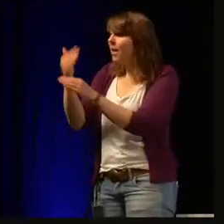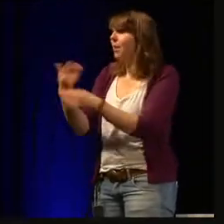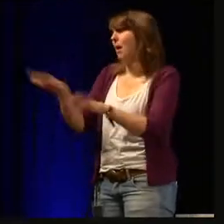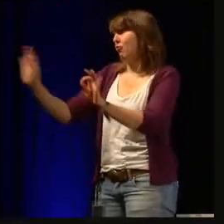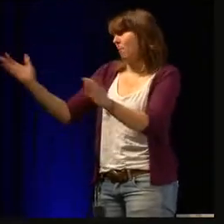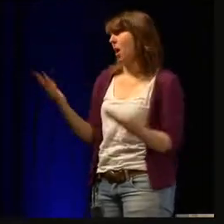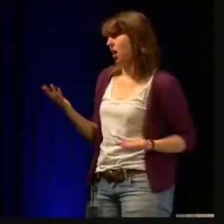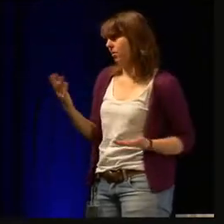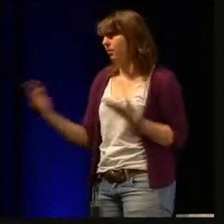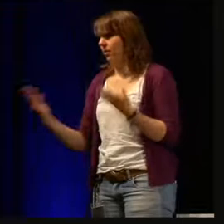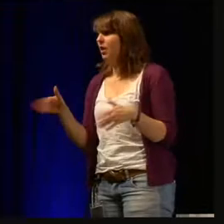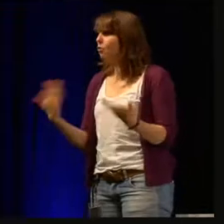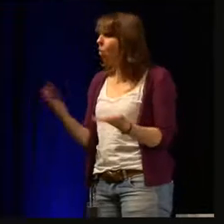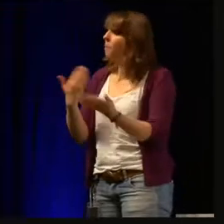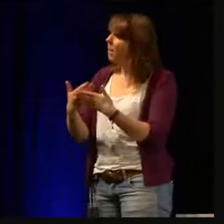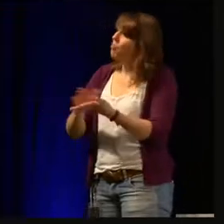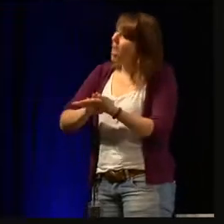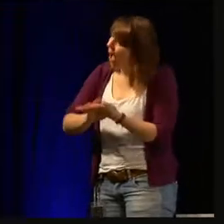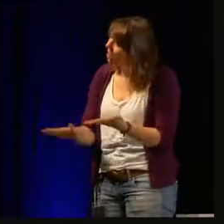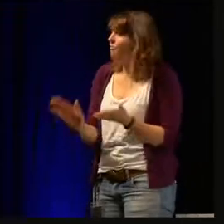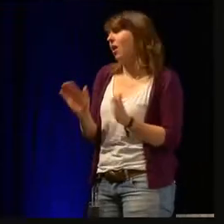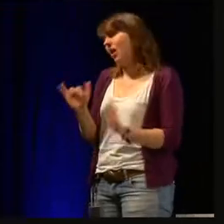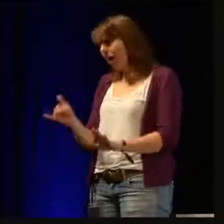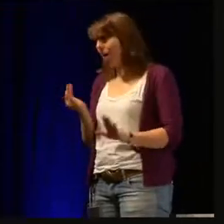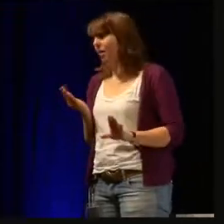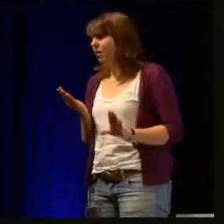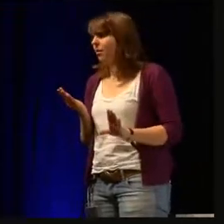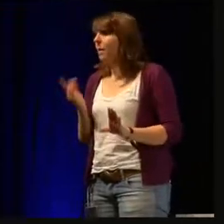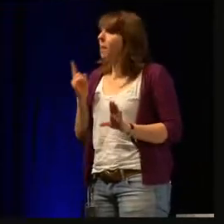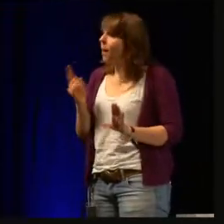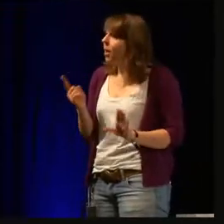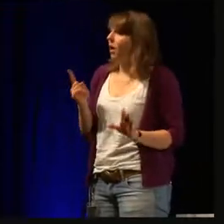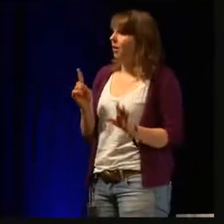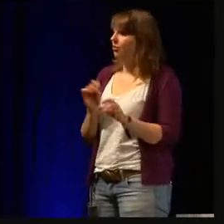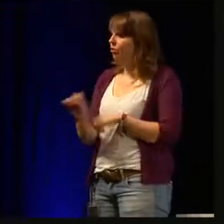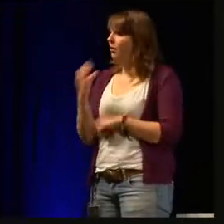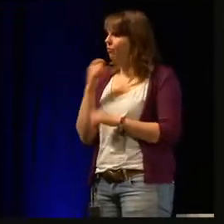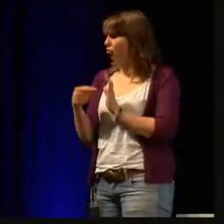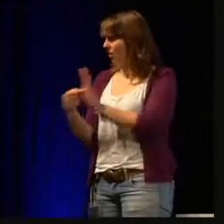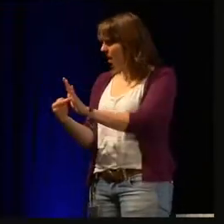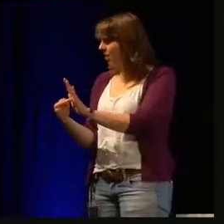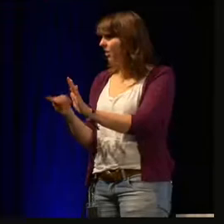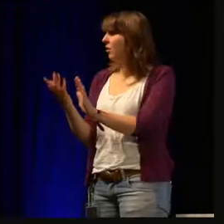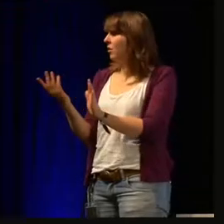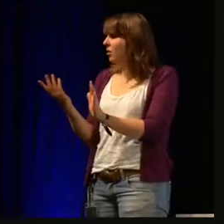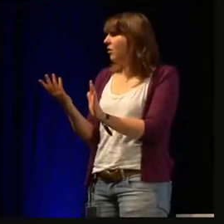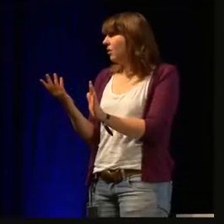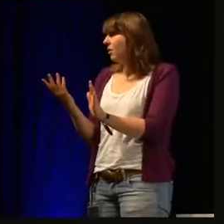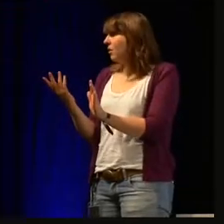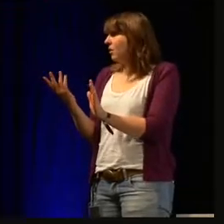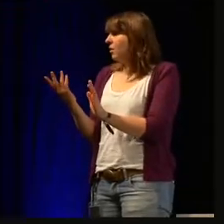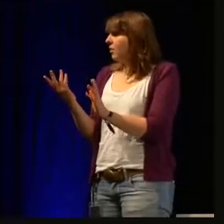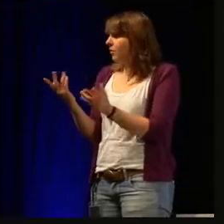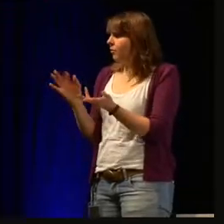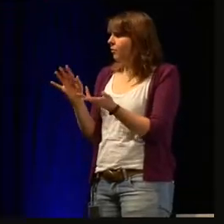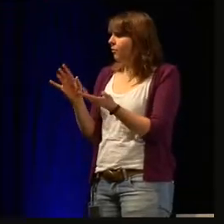actually... So if I have people that I tell that they have a bad breast cancer and that they actually have a benign breast cancer,